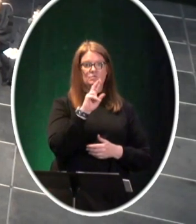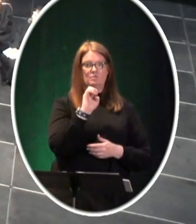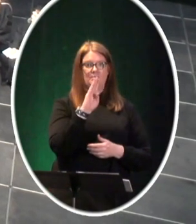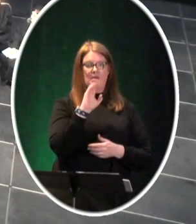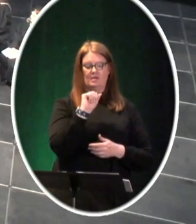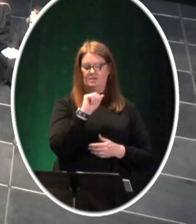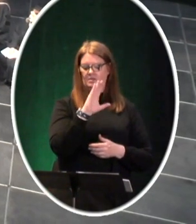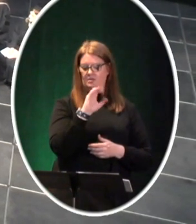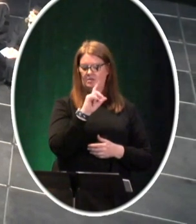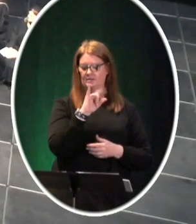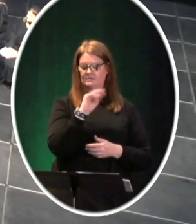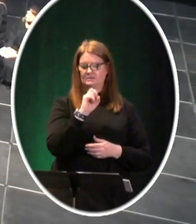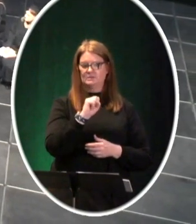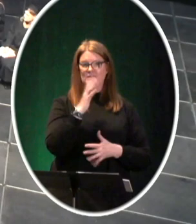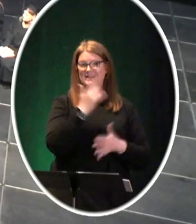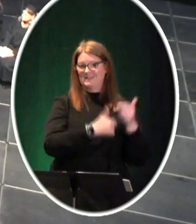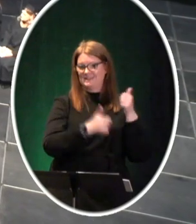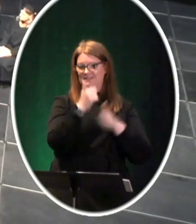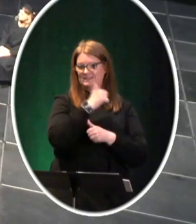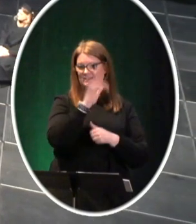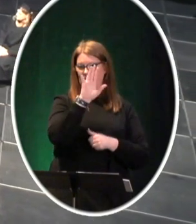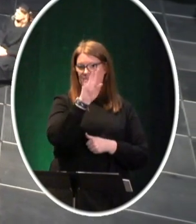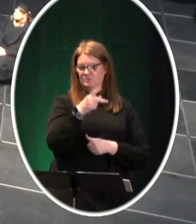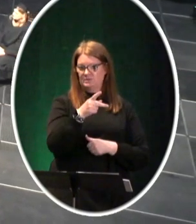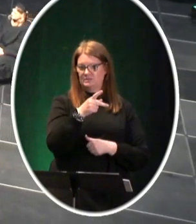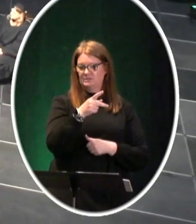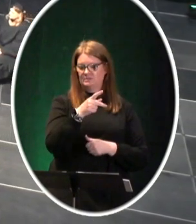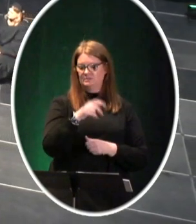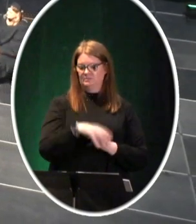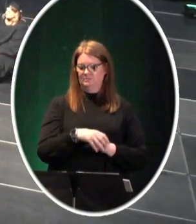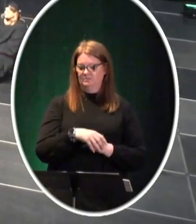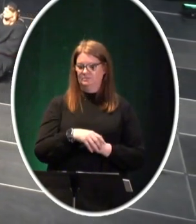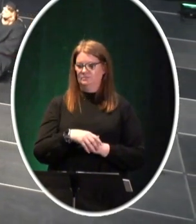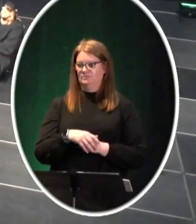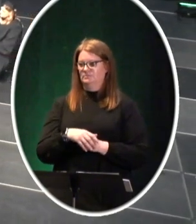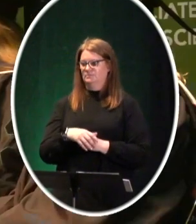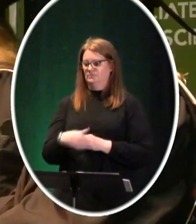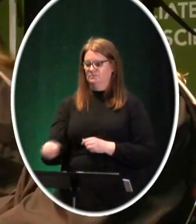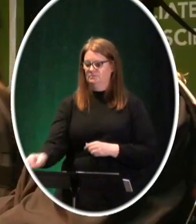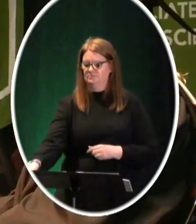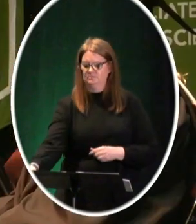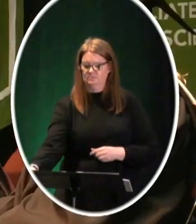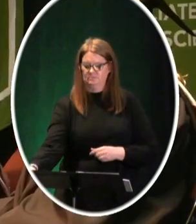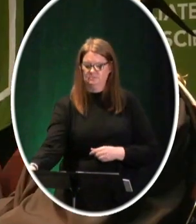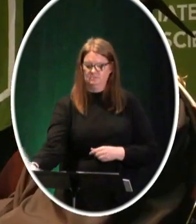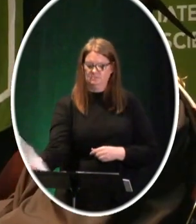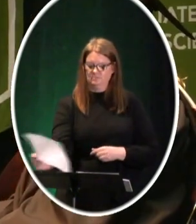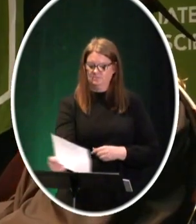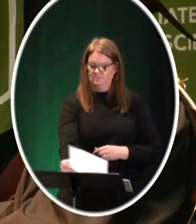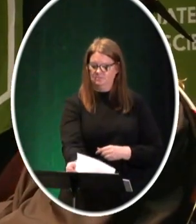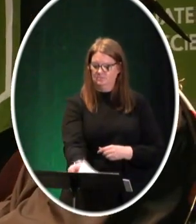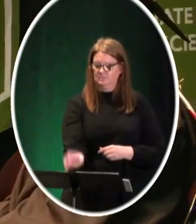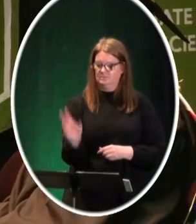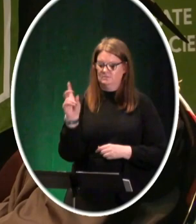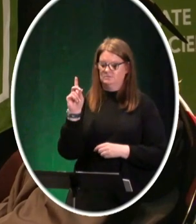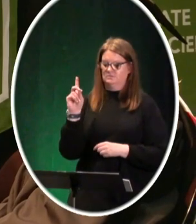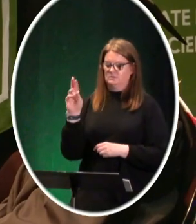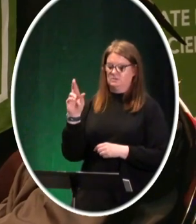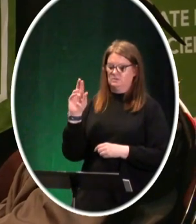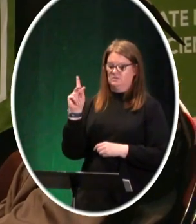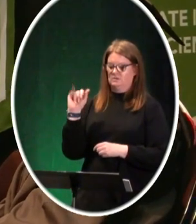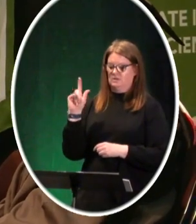Rebecca Collins, Executive Vice President. Dr. Kaylin Bondi, Vice President for Student